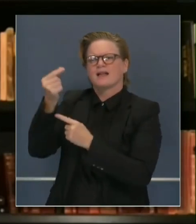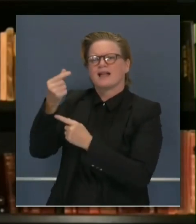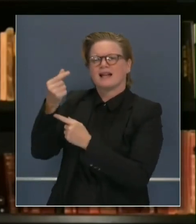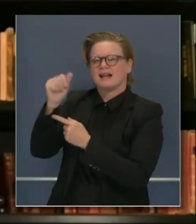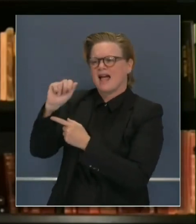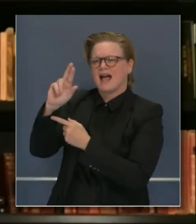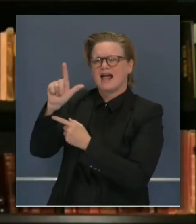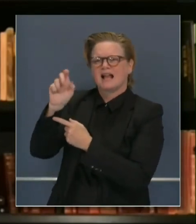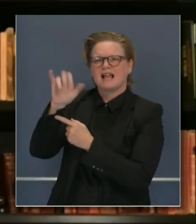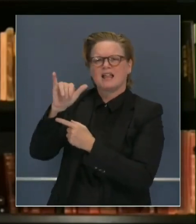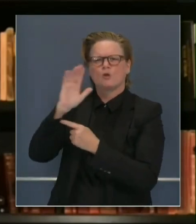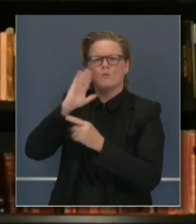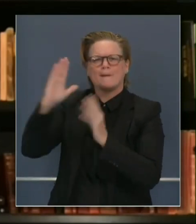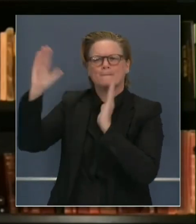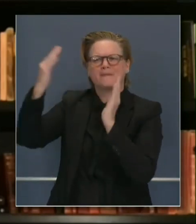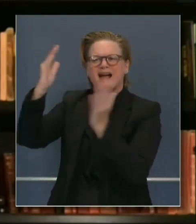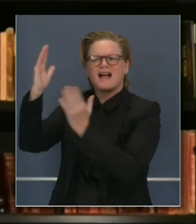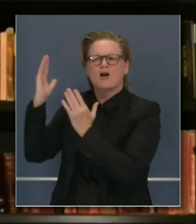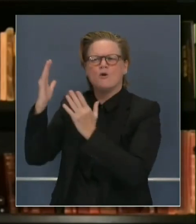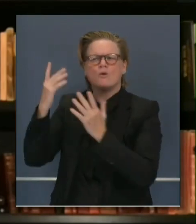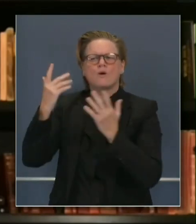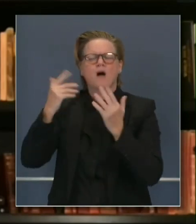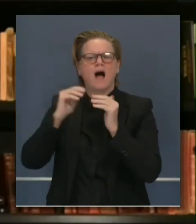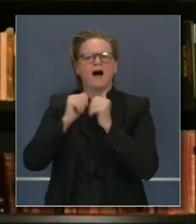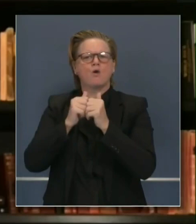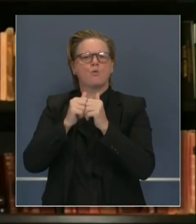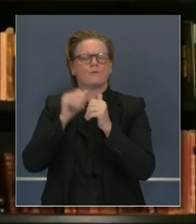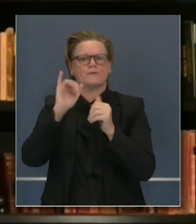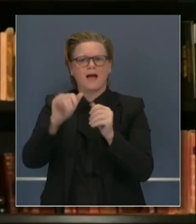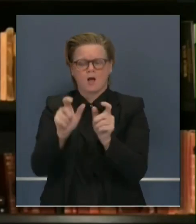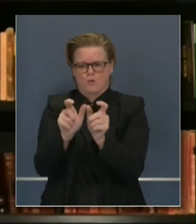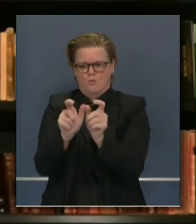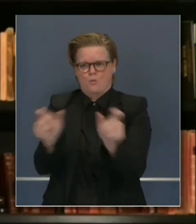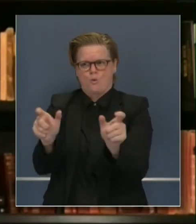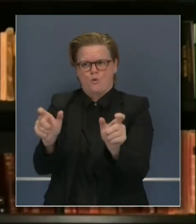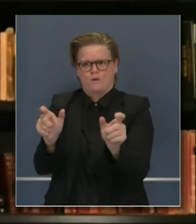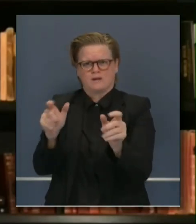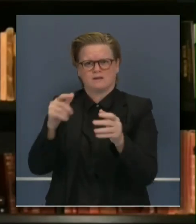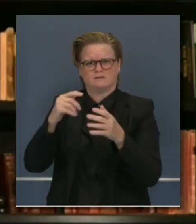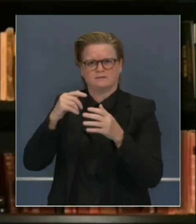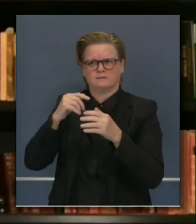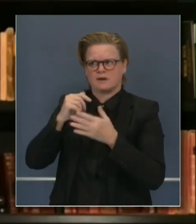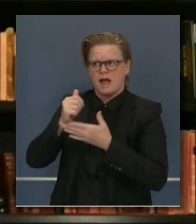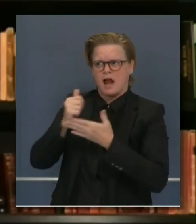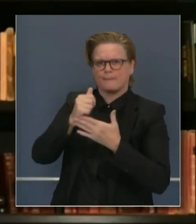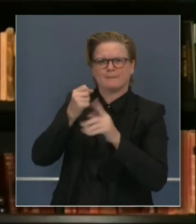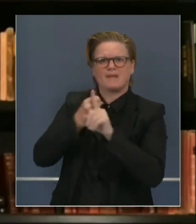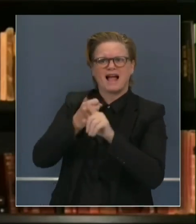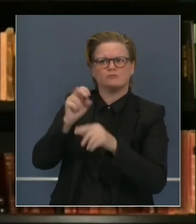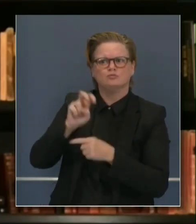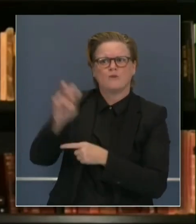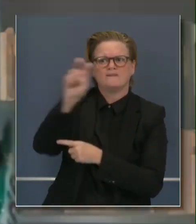quarantine guidelines and how they would impact travel as well as just general isolation strategies in the state.